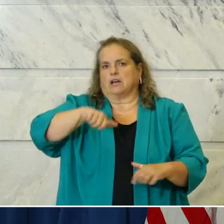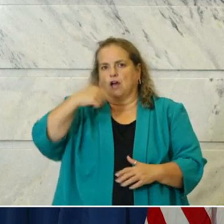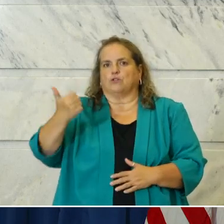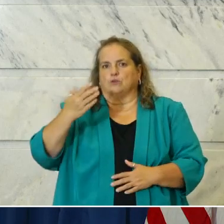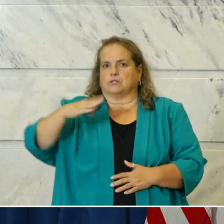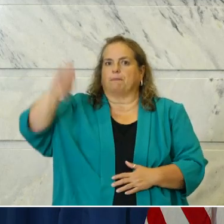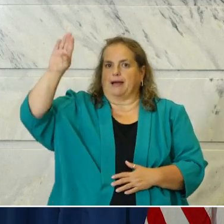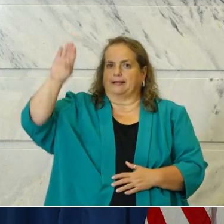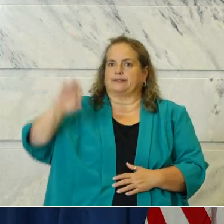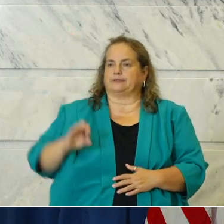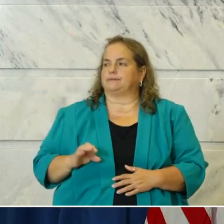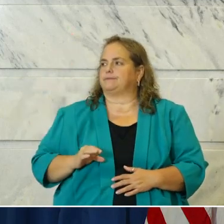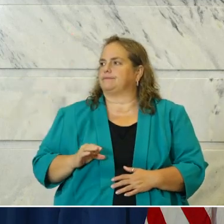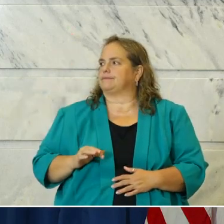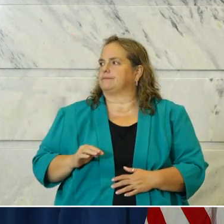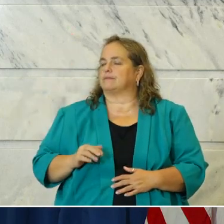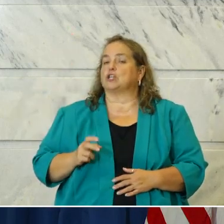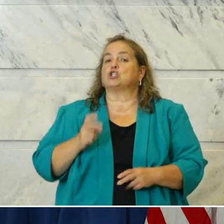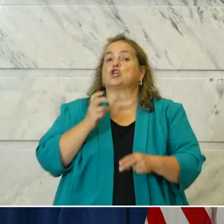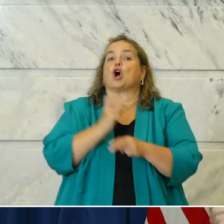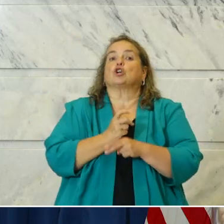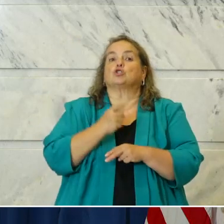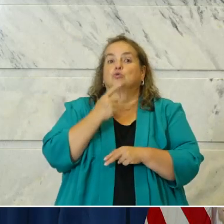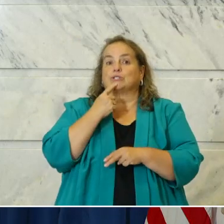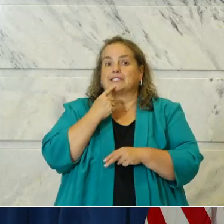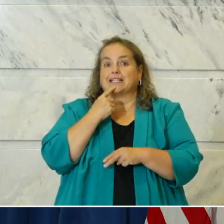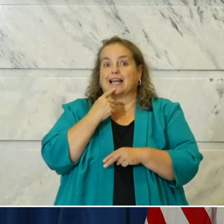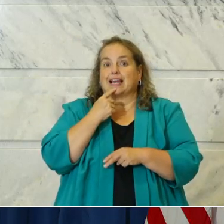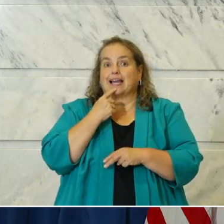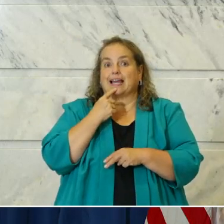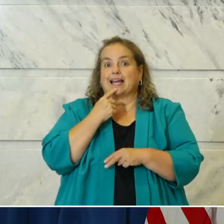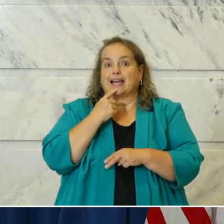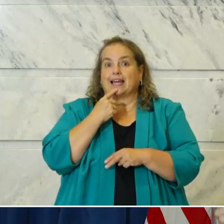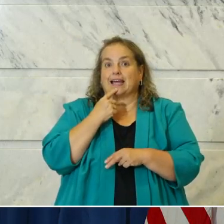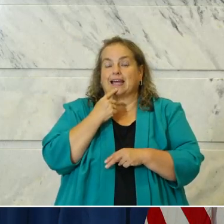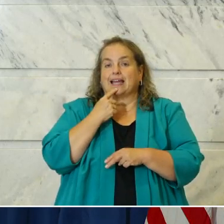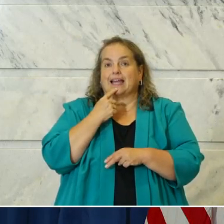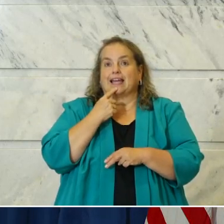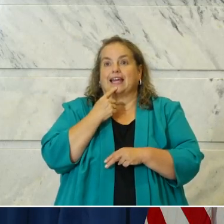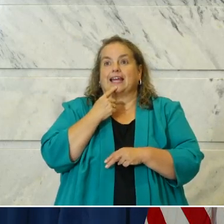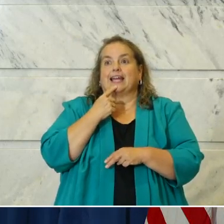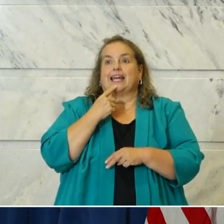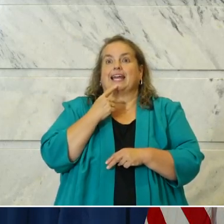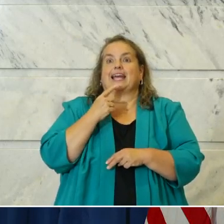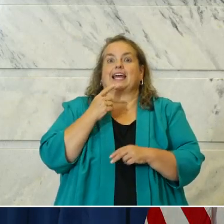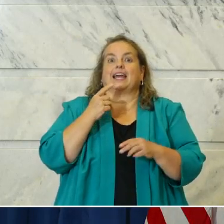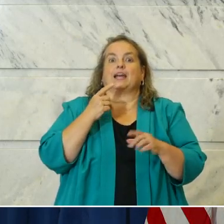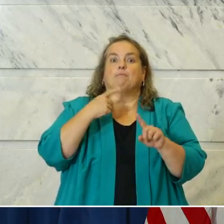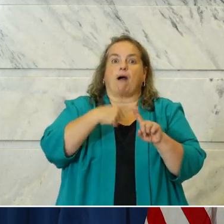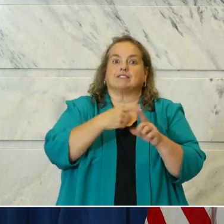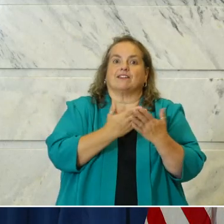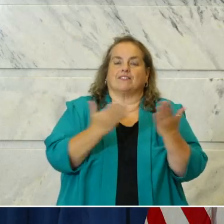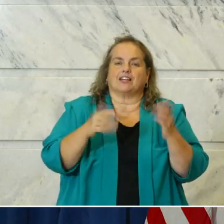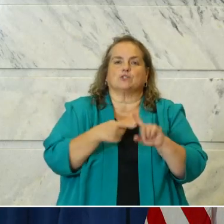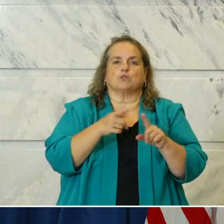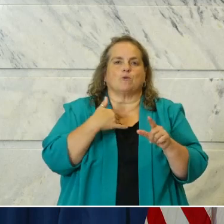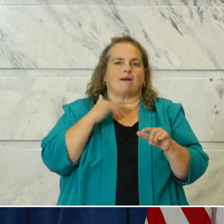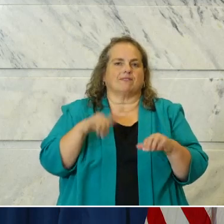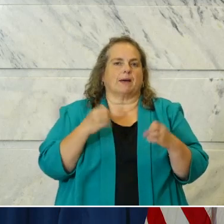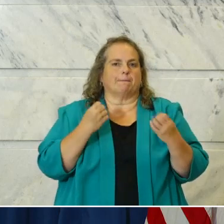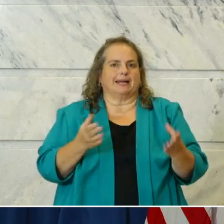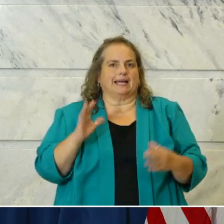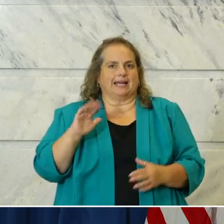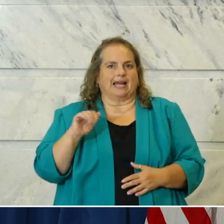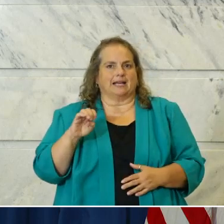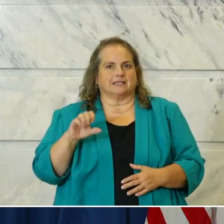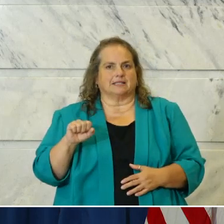spike. It's hard to say there's a positive for having this many cases, but if we have this many cases and we can